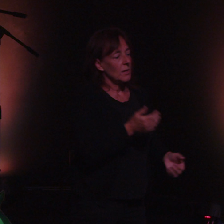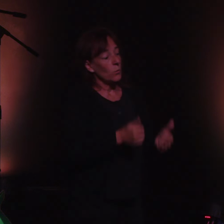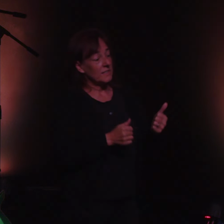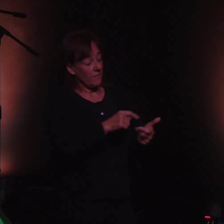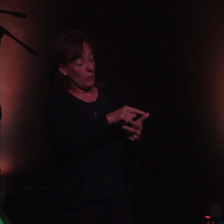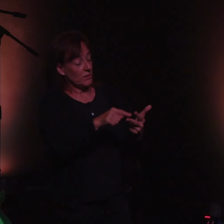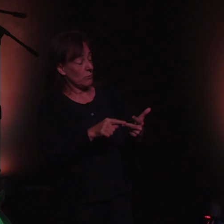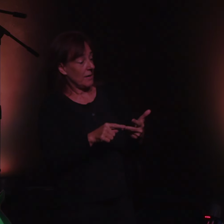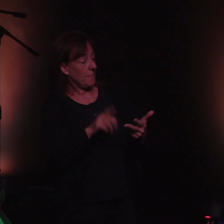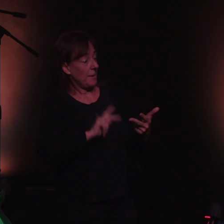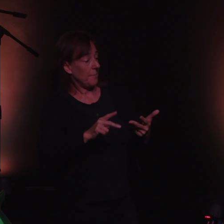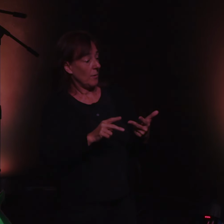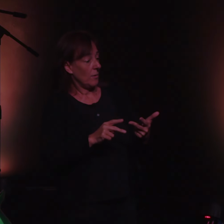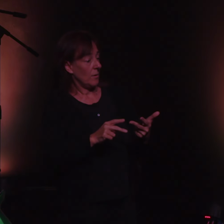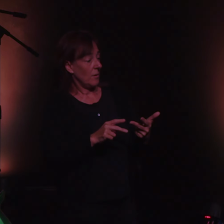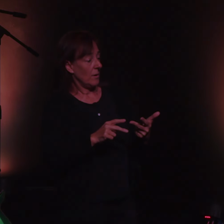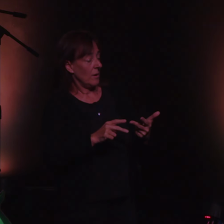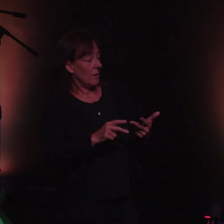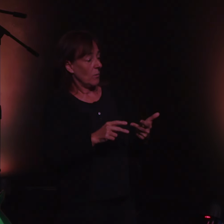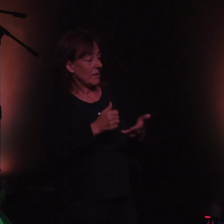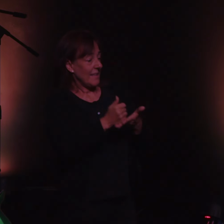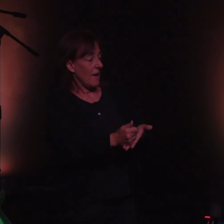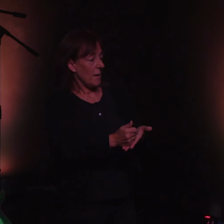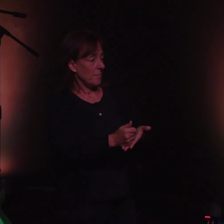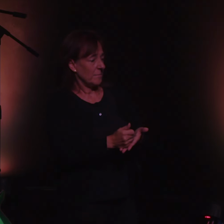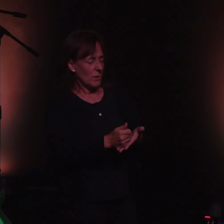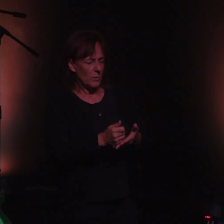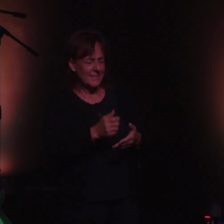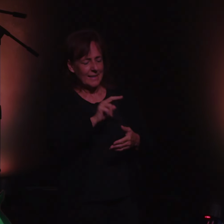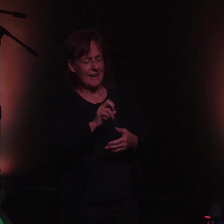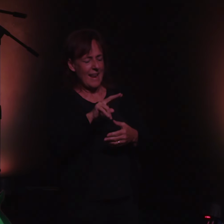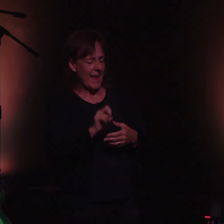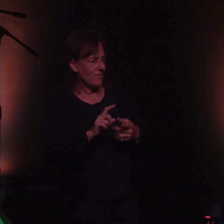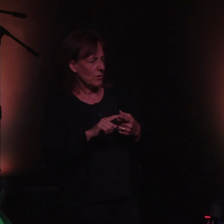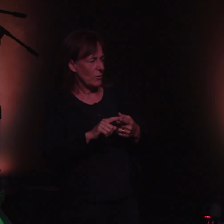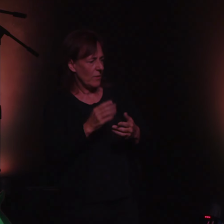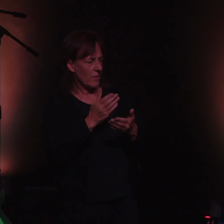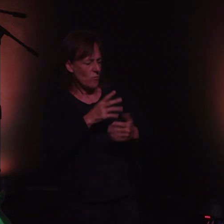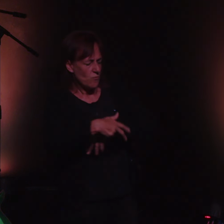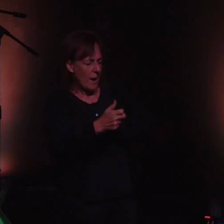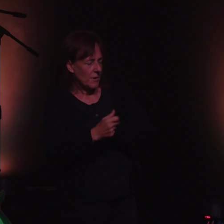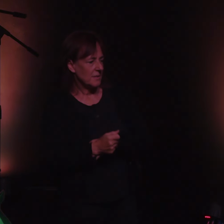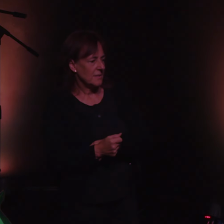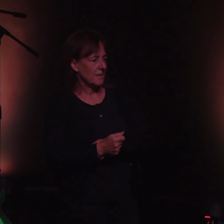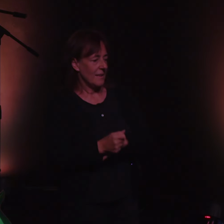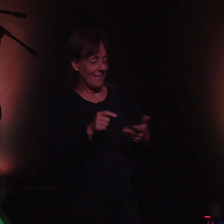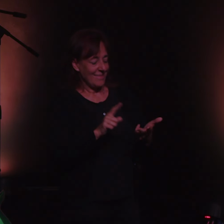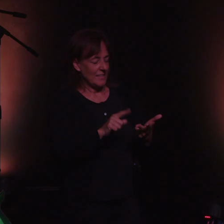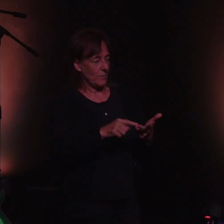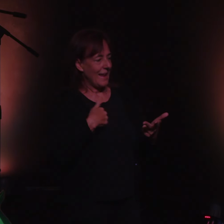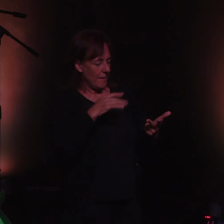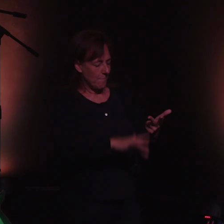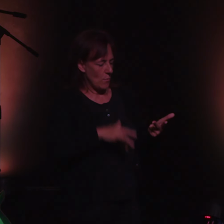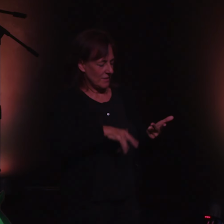these three do you think was a neighbor to the man who fell into the hands of robbers?" The expert in the law replied, "The one who had mercy on